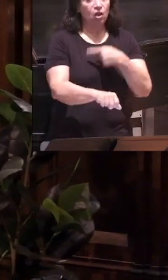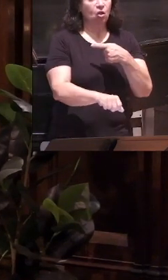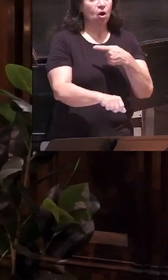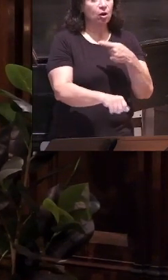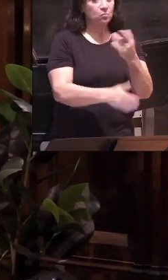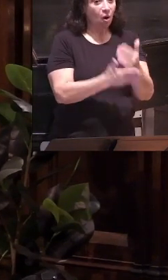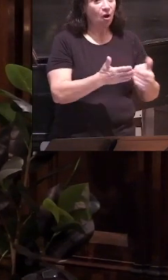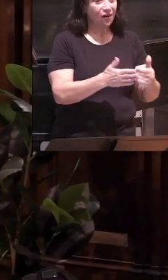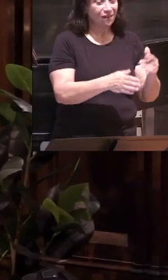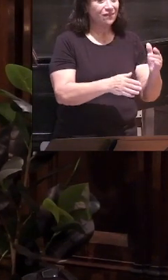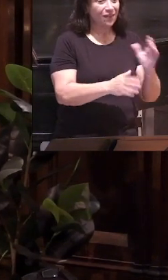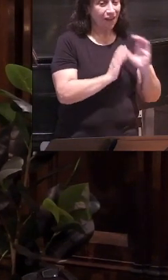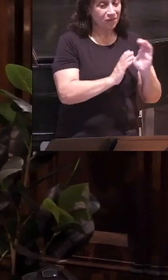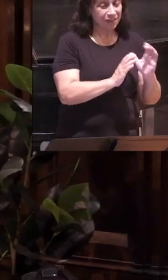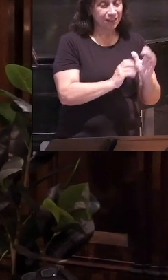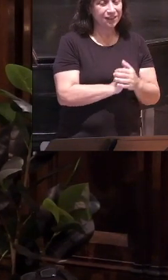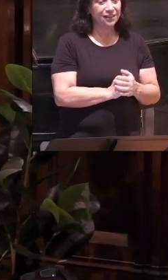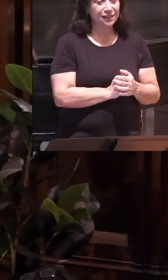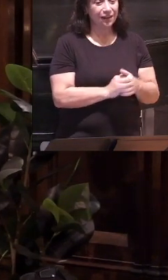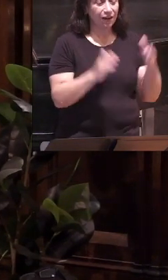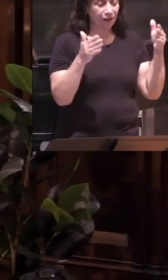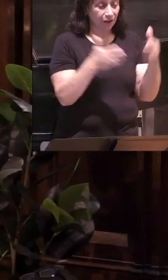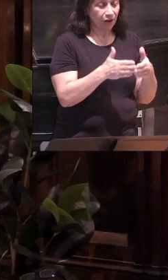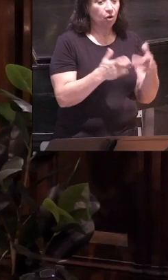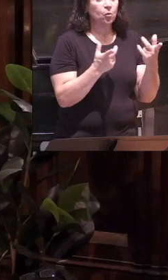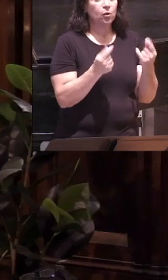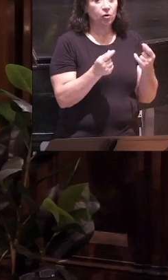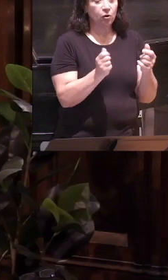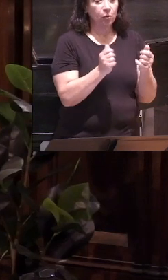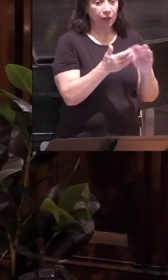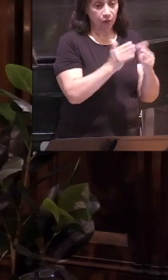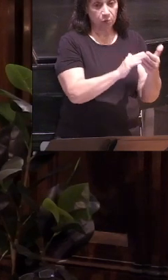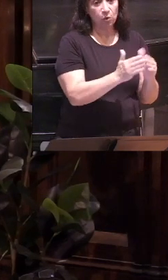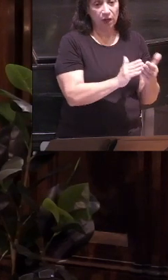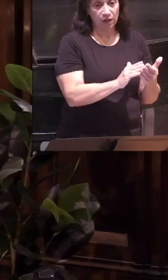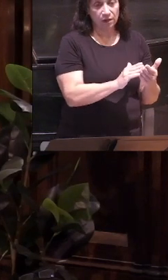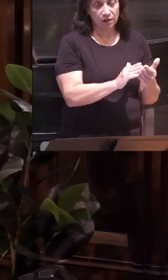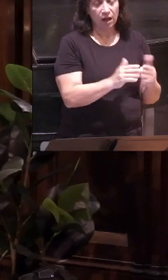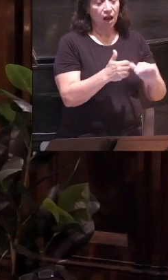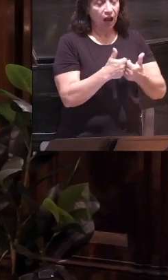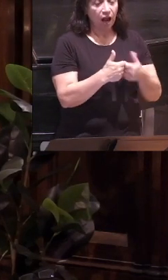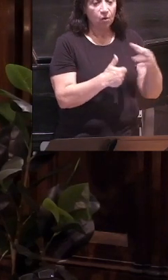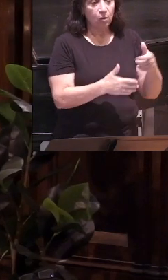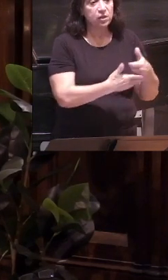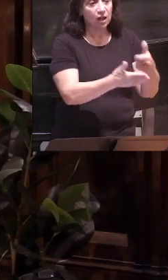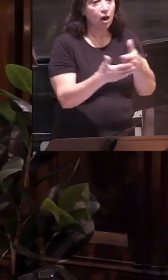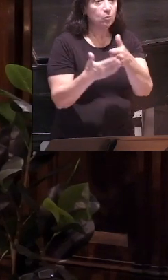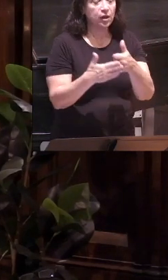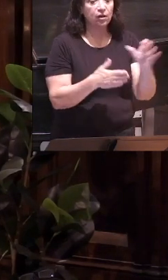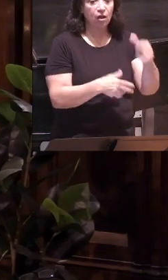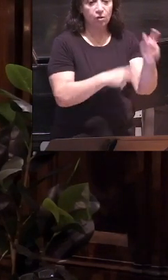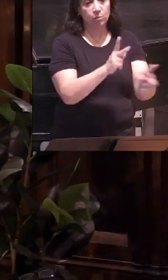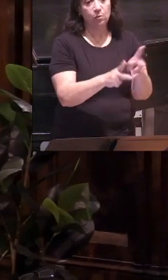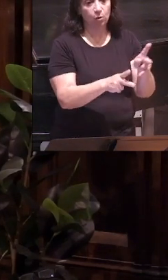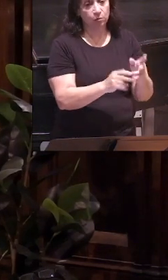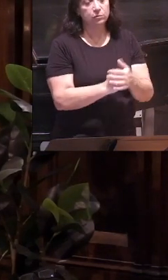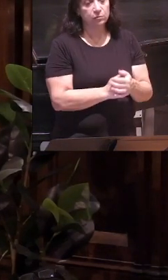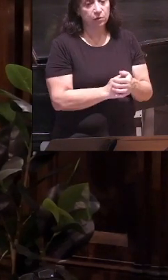of the conversation was about what he was doing in the community, how he was helping other